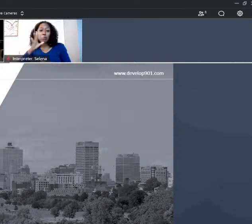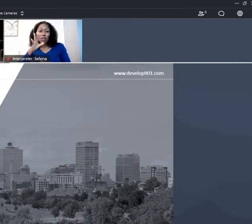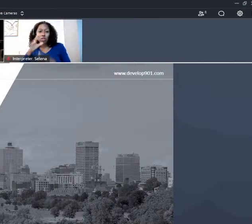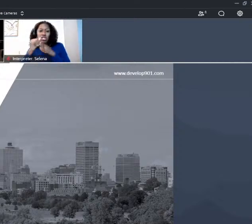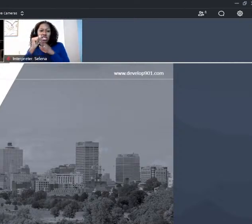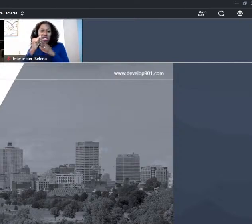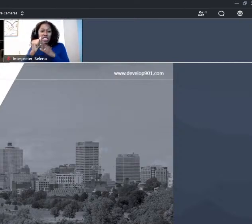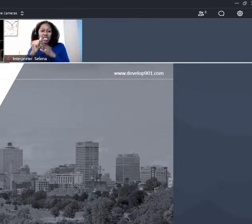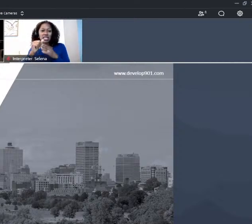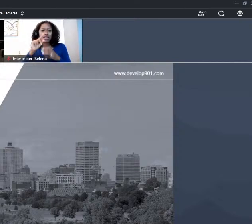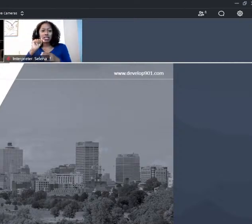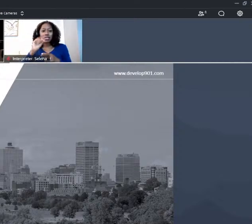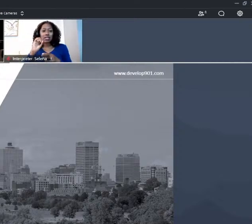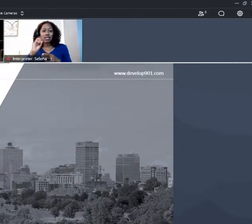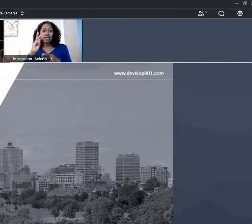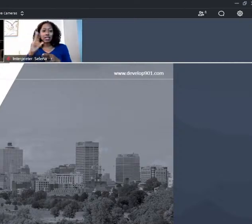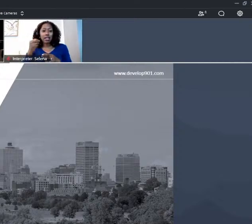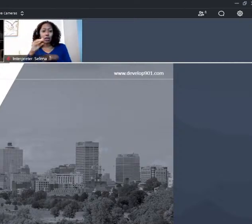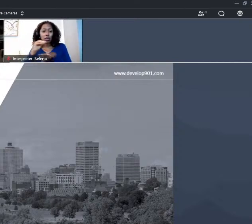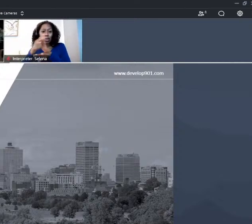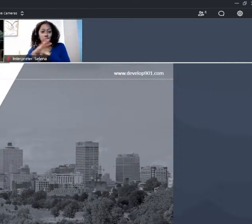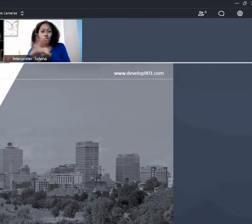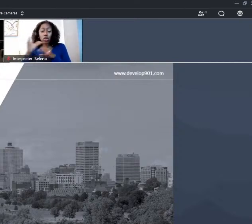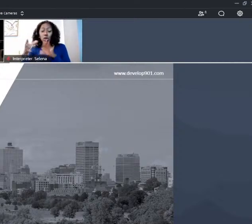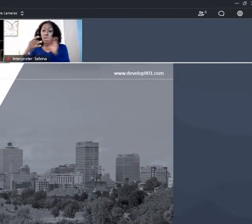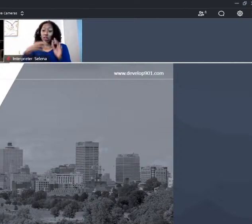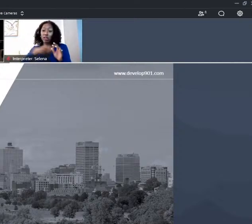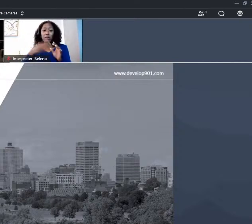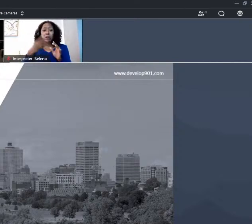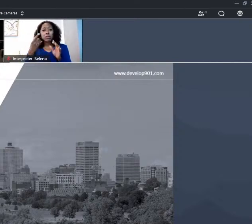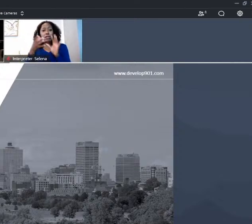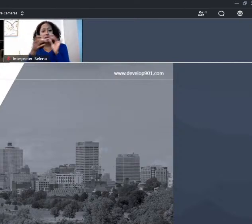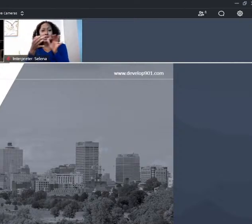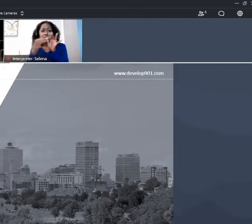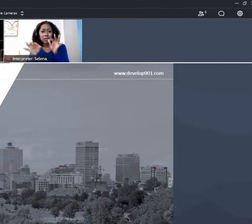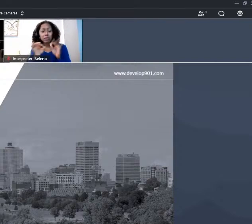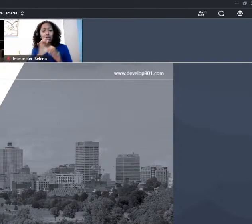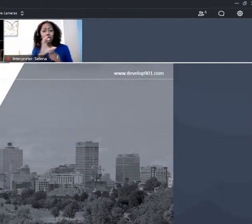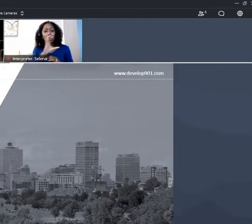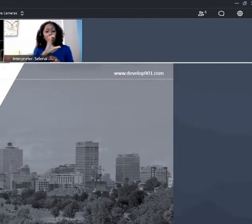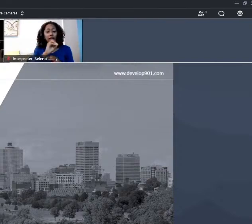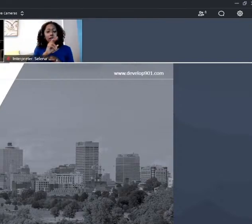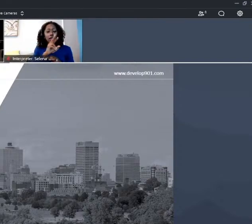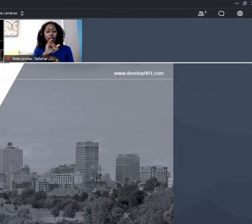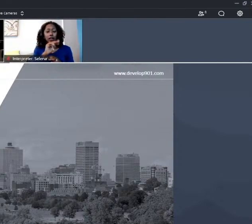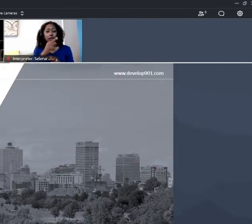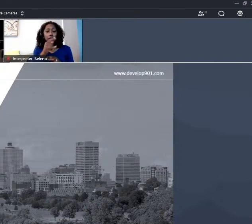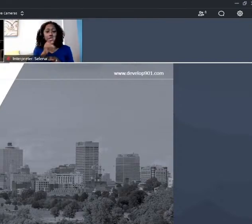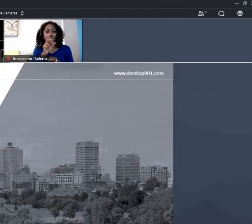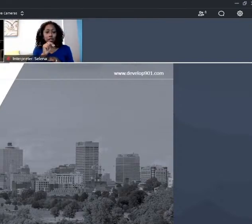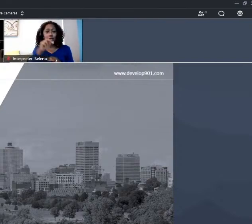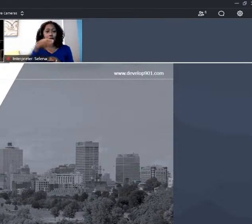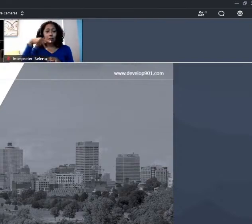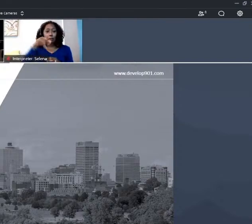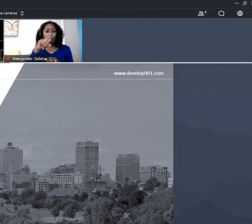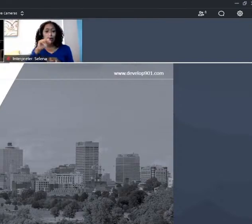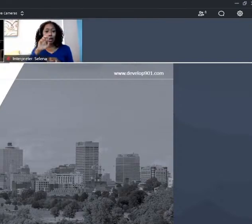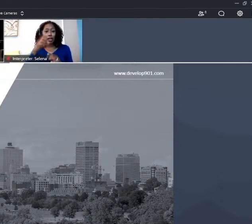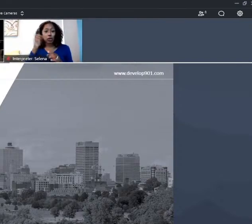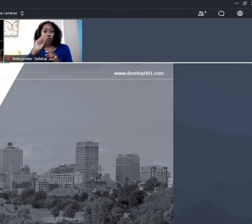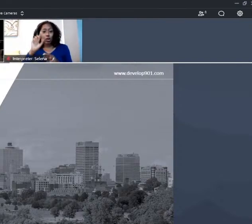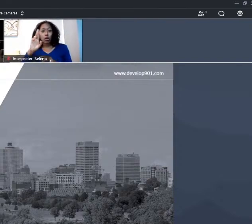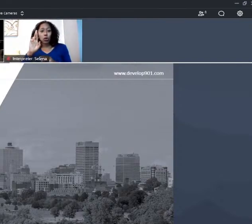was pretty simplistic for me. Covington Pike resides in Raleigh. We have conceded that we will live with car